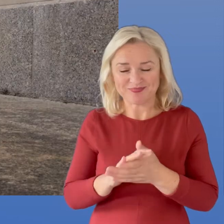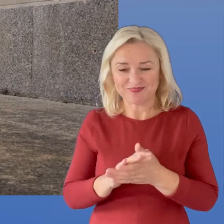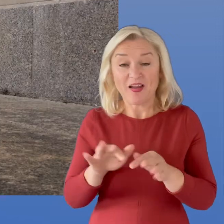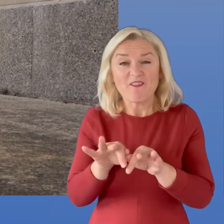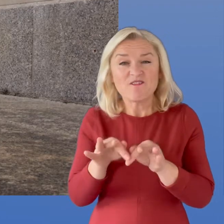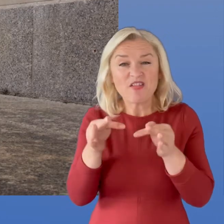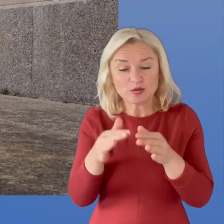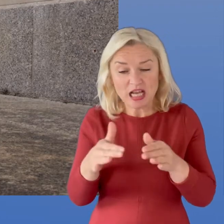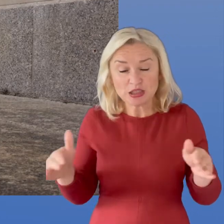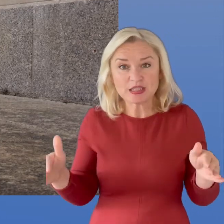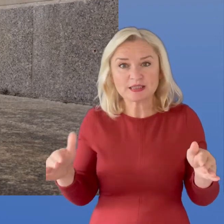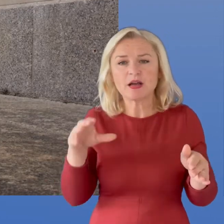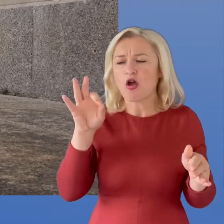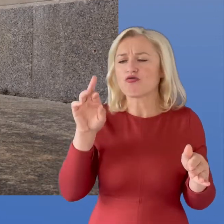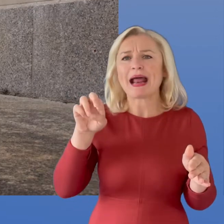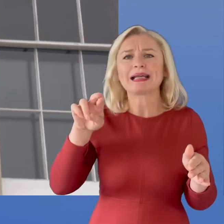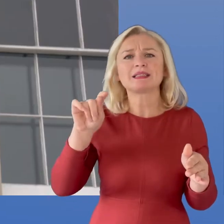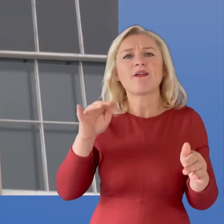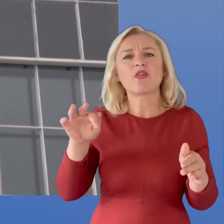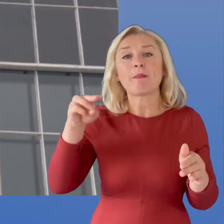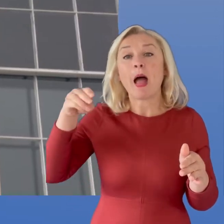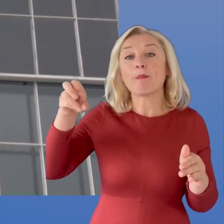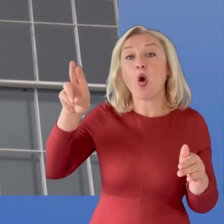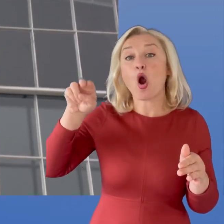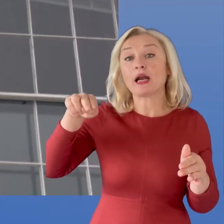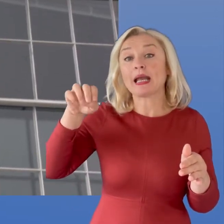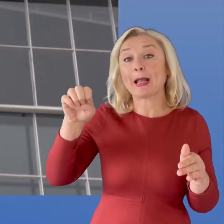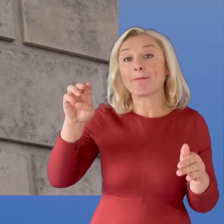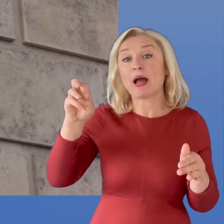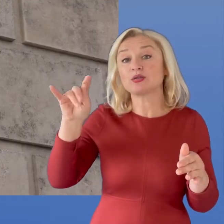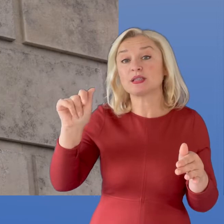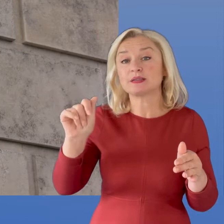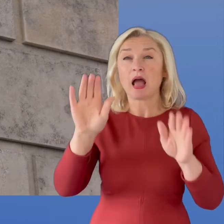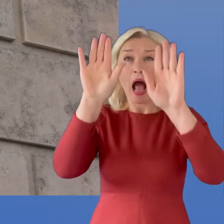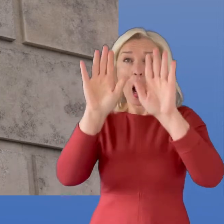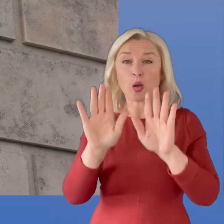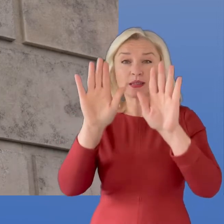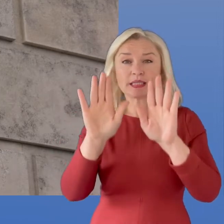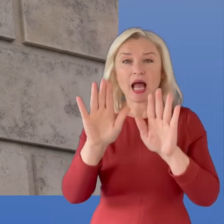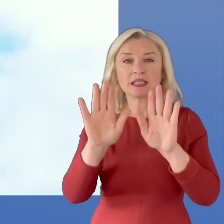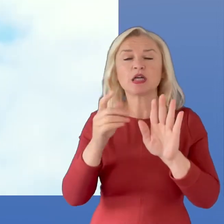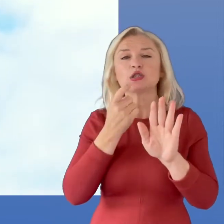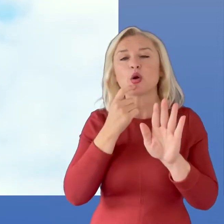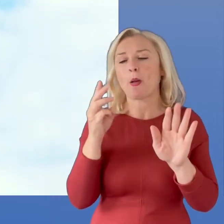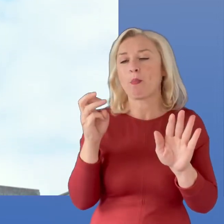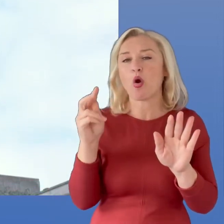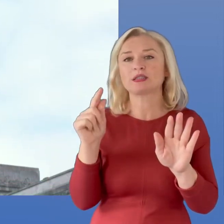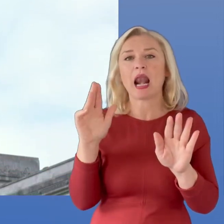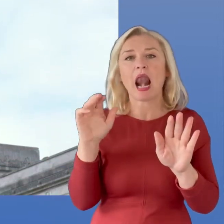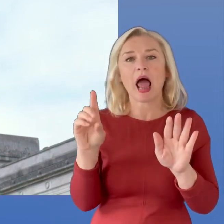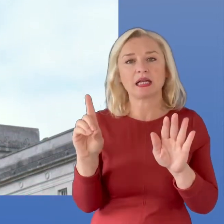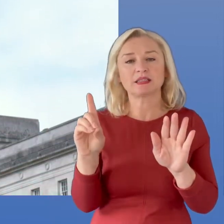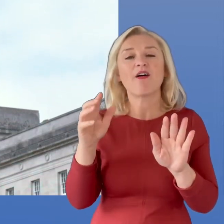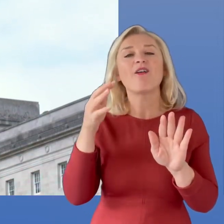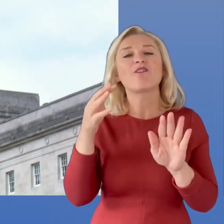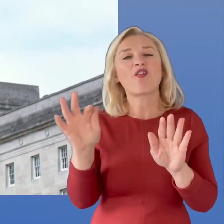from the Mourne Mountains in County Down, and the exterior is made of Portland stone from the southern coast of England. Thornley's Greek